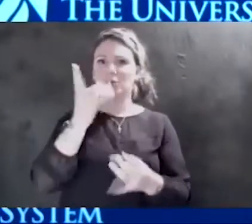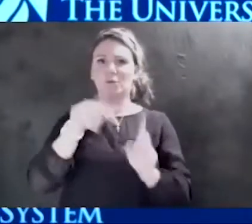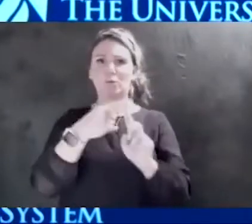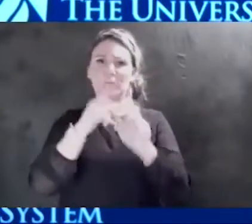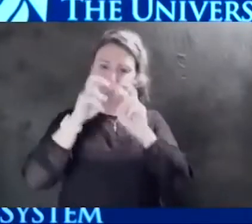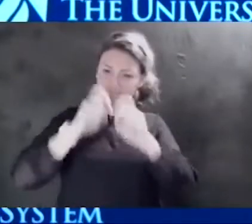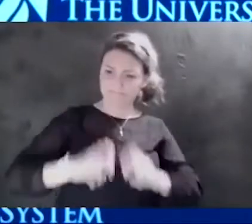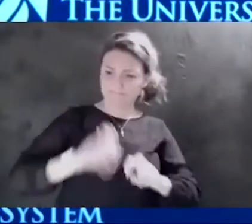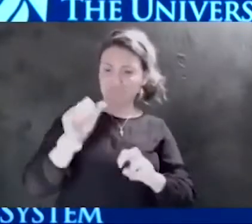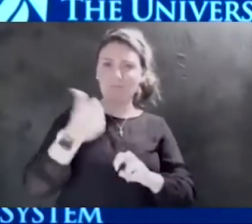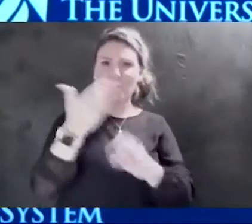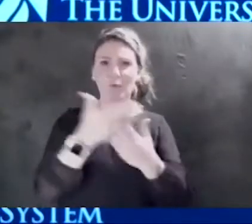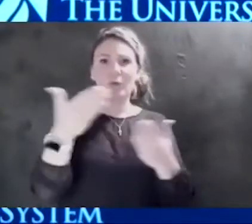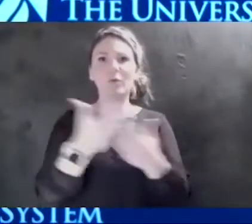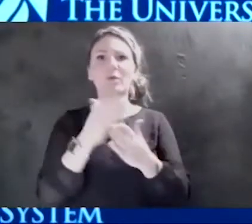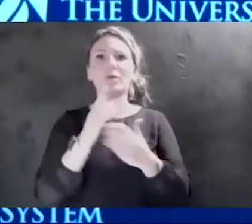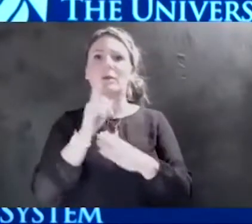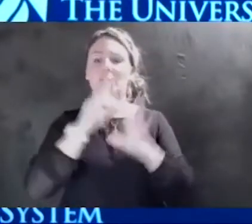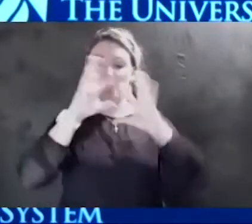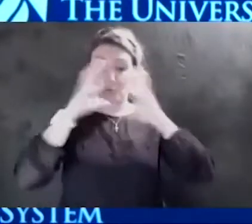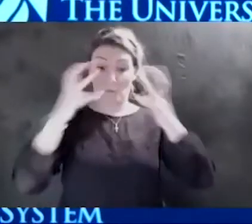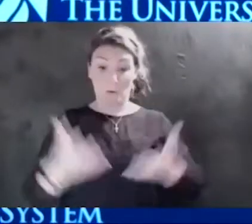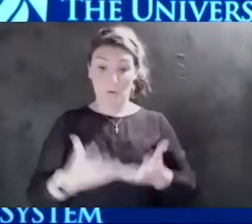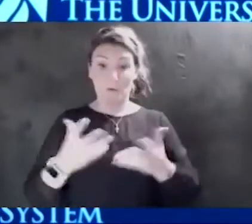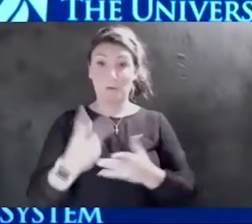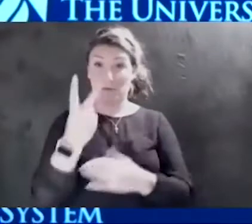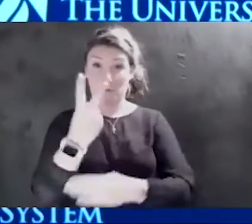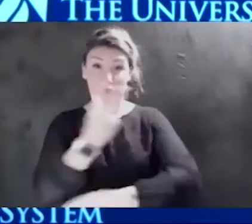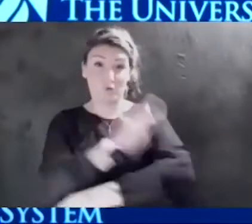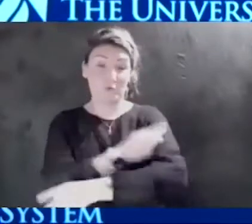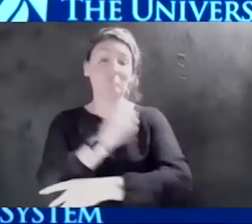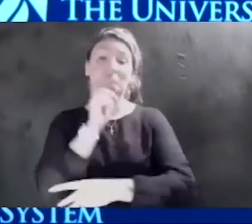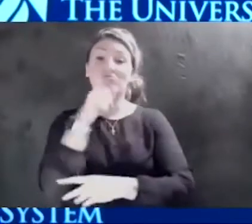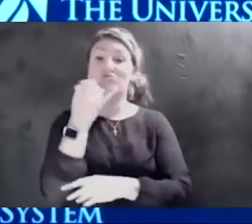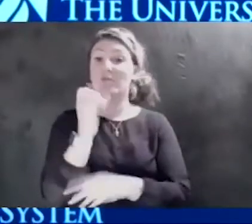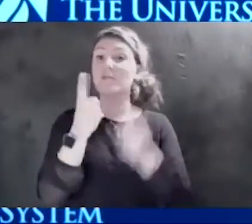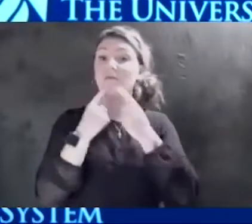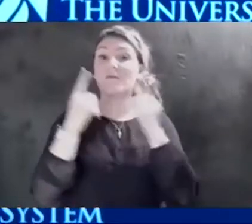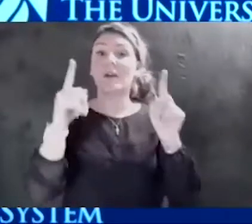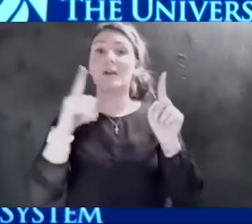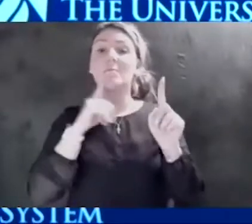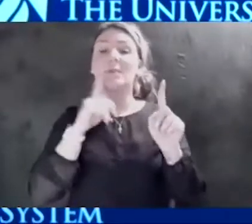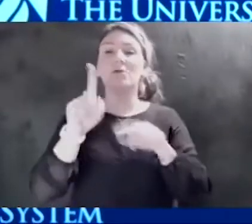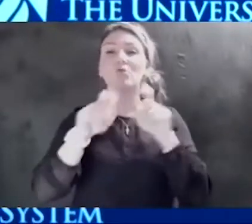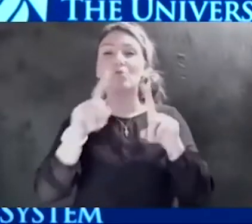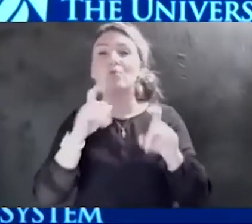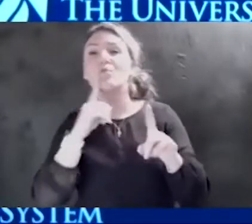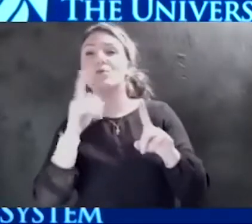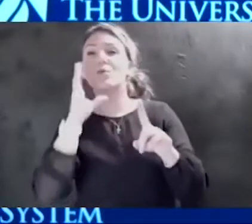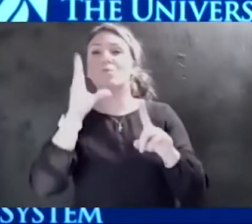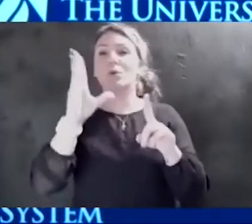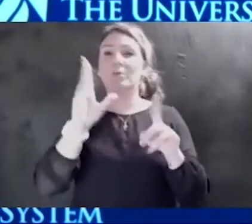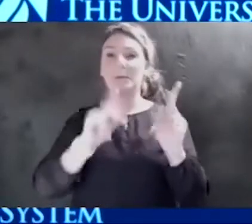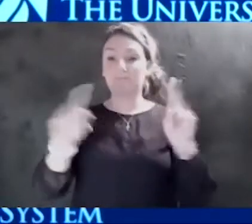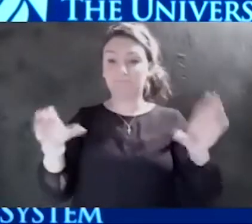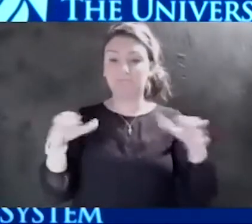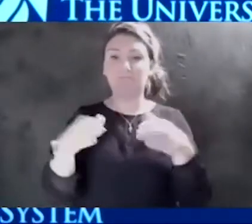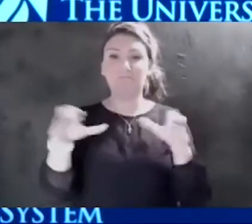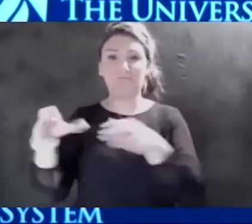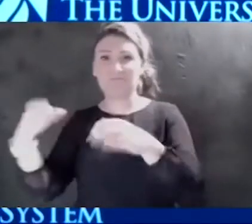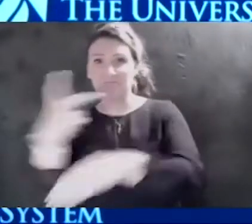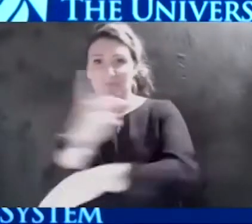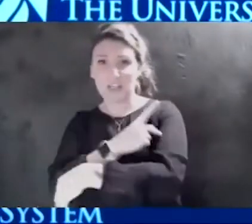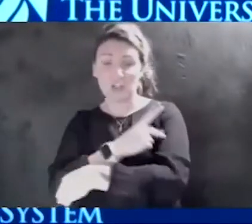if you look at the real-world data, the two doses look pretty darn effective. Mm-hmm. The question is, are there going to be populations of patients in whom a third dose will